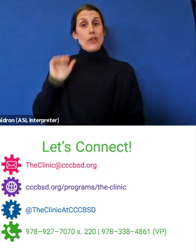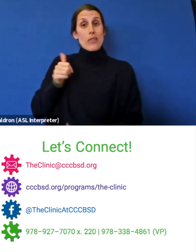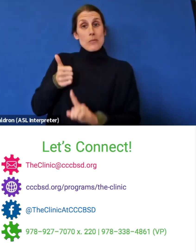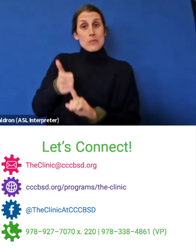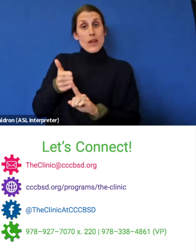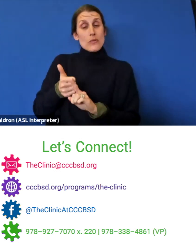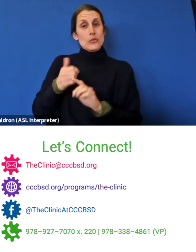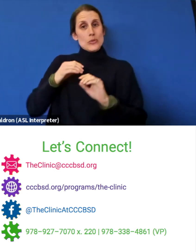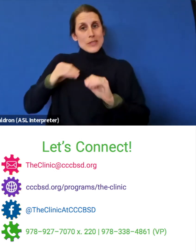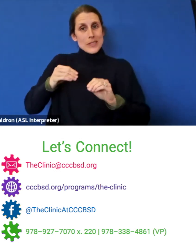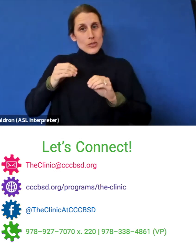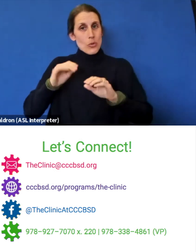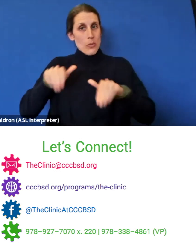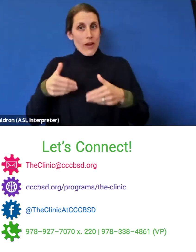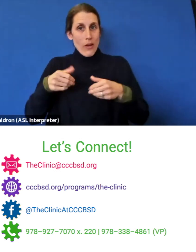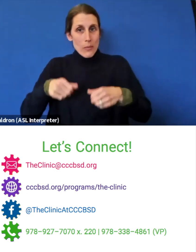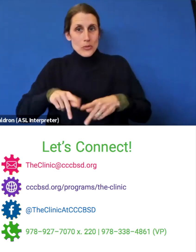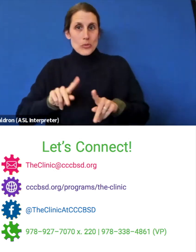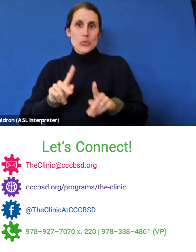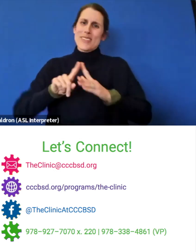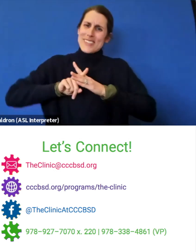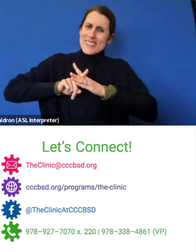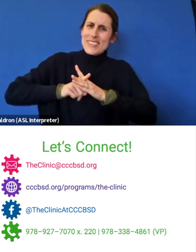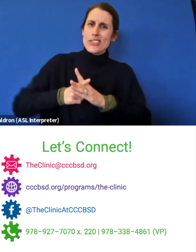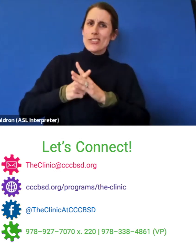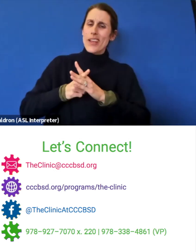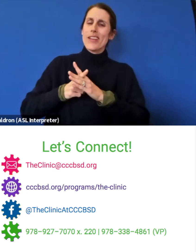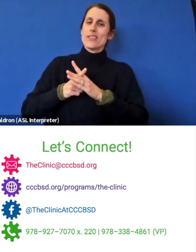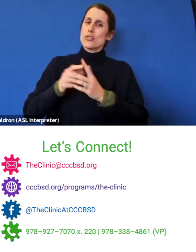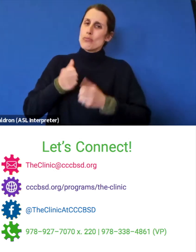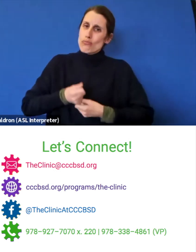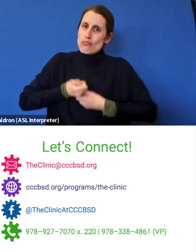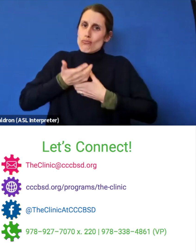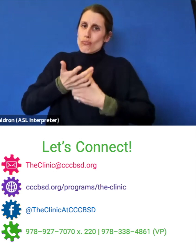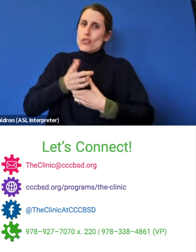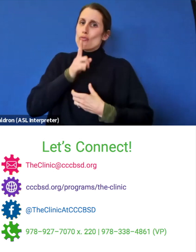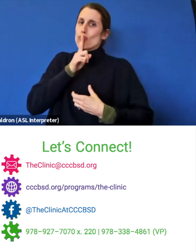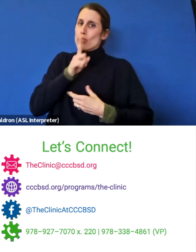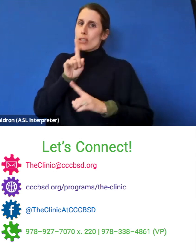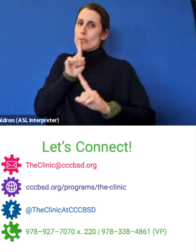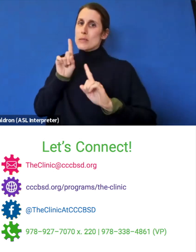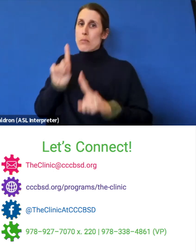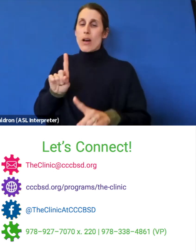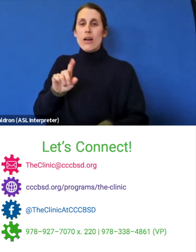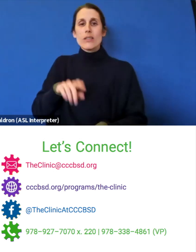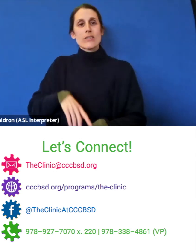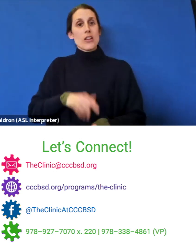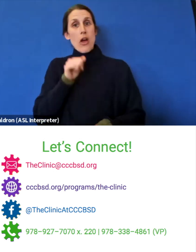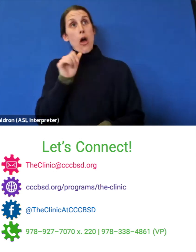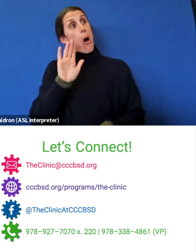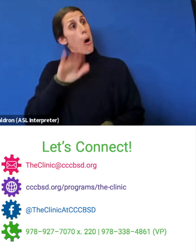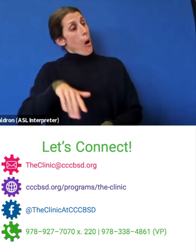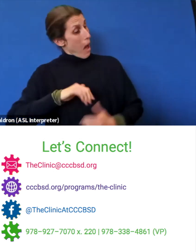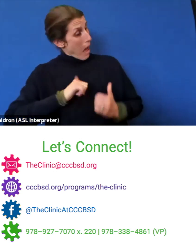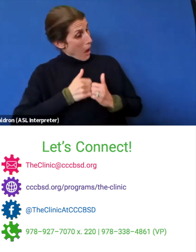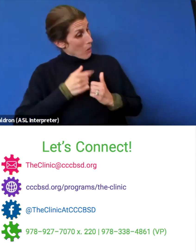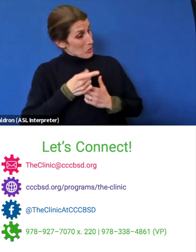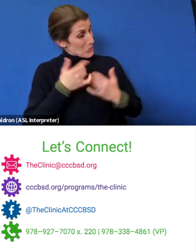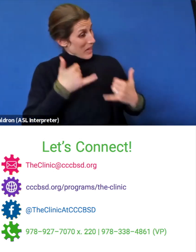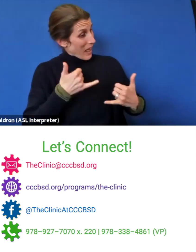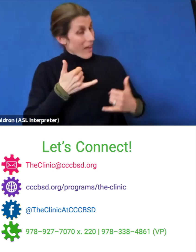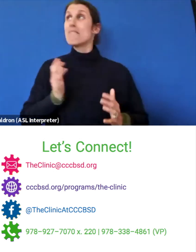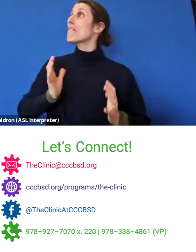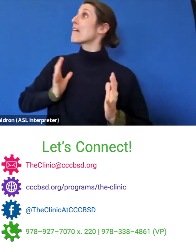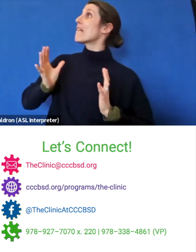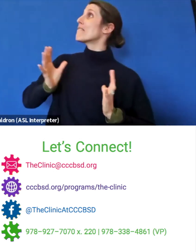to offer their real responses. So not just the expected, how's everyone today? Oh, fine, fine. Or I